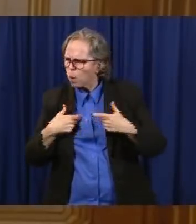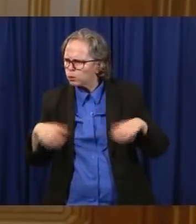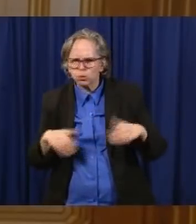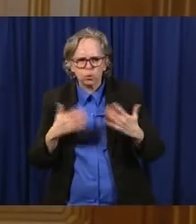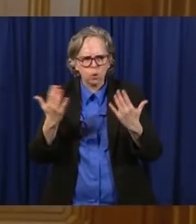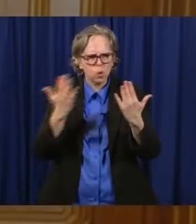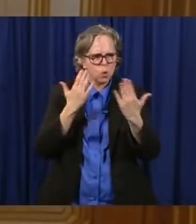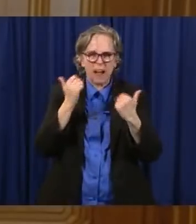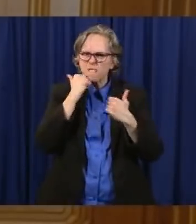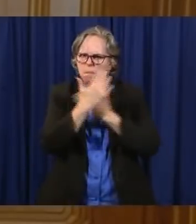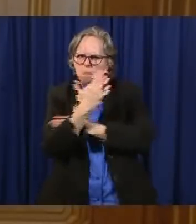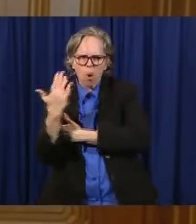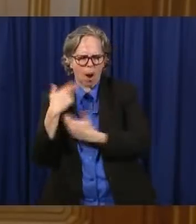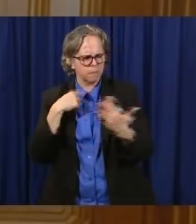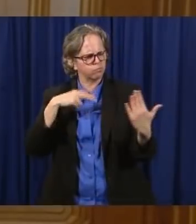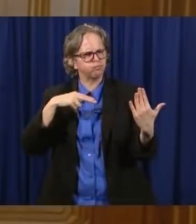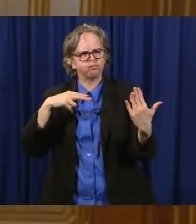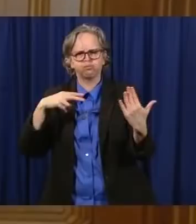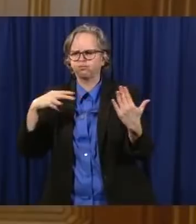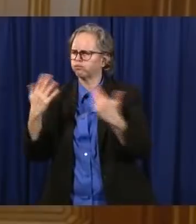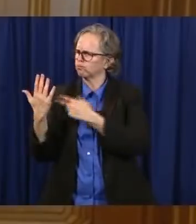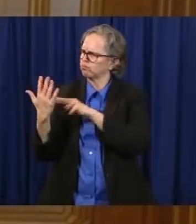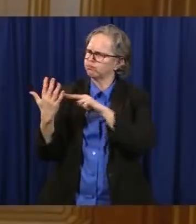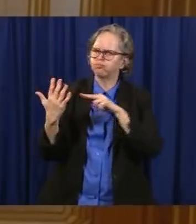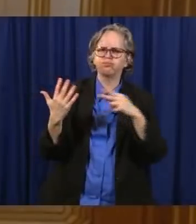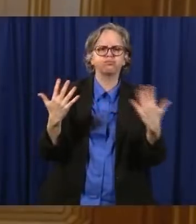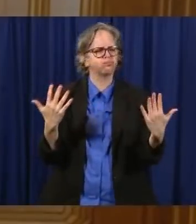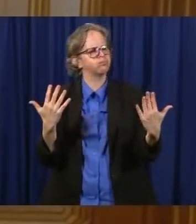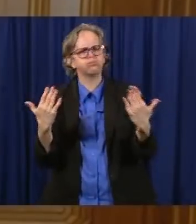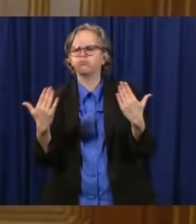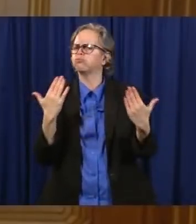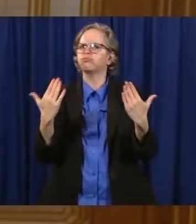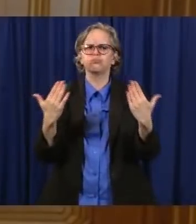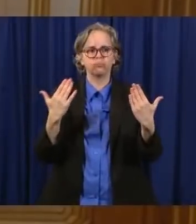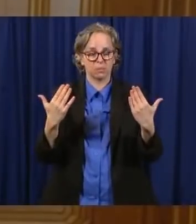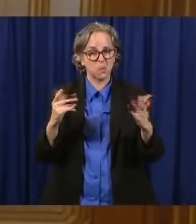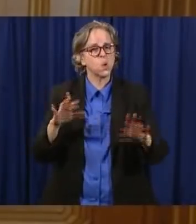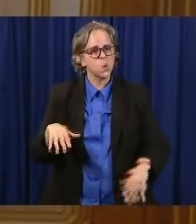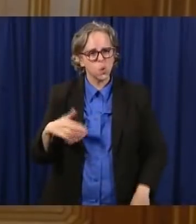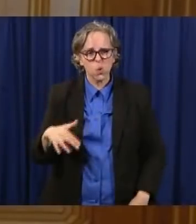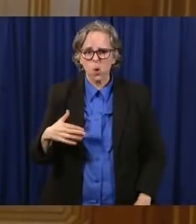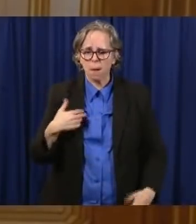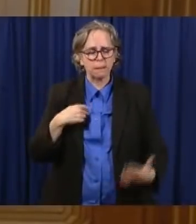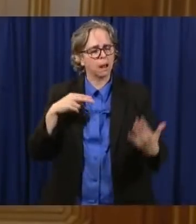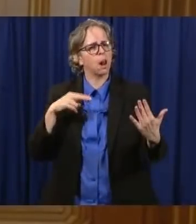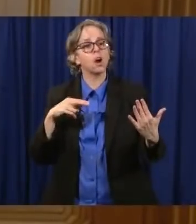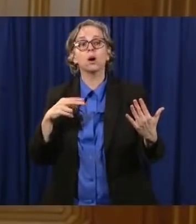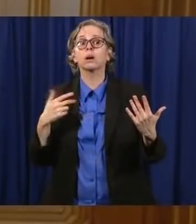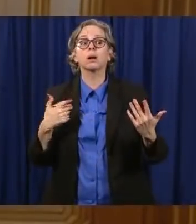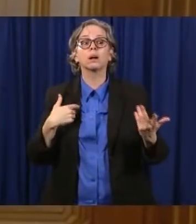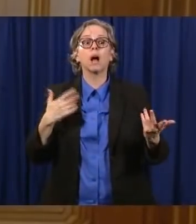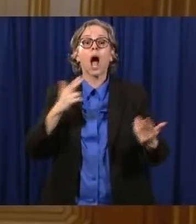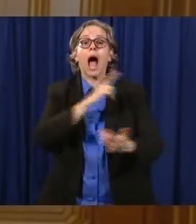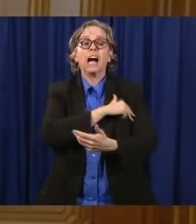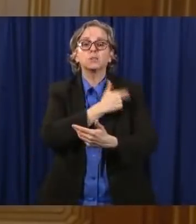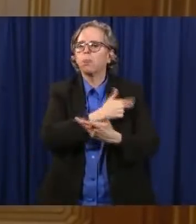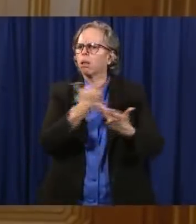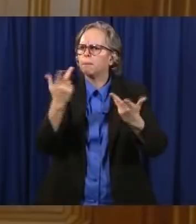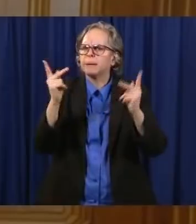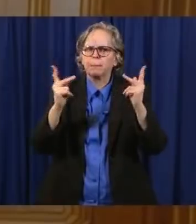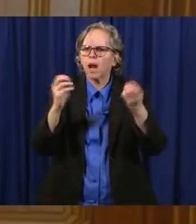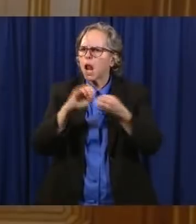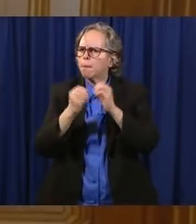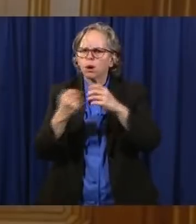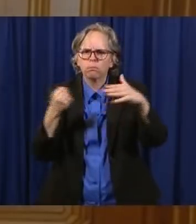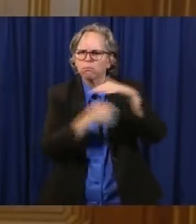The one I look at, or one of the ones I look at, is the hospitalizations. The